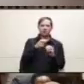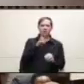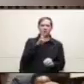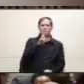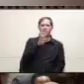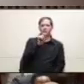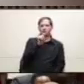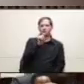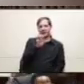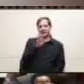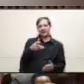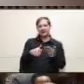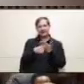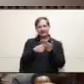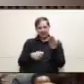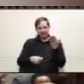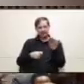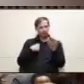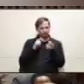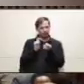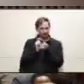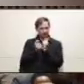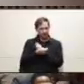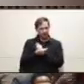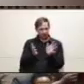cost effective, and we've changed them.